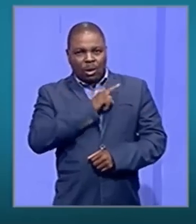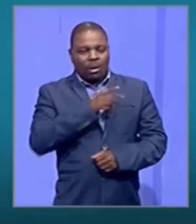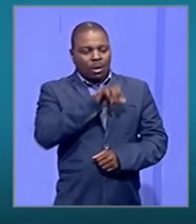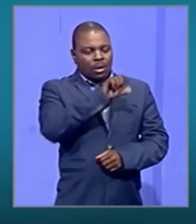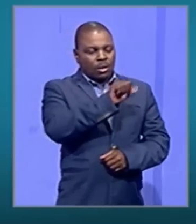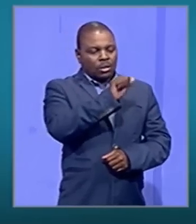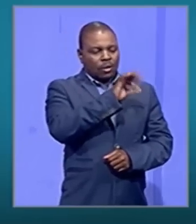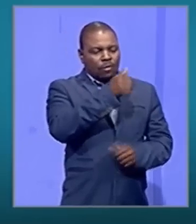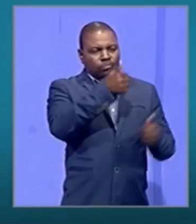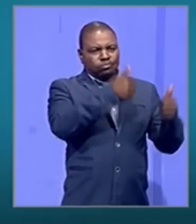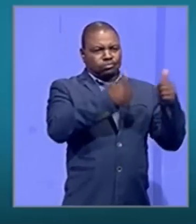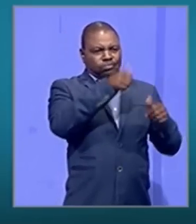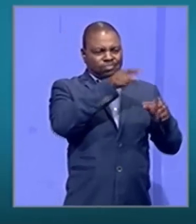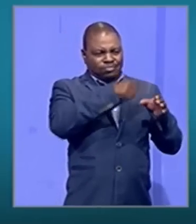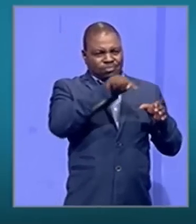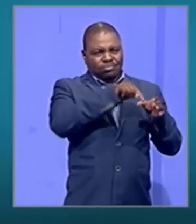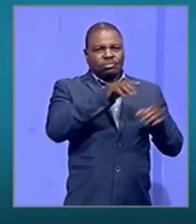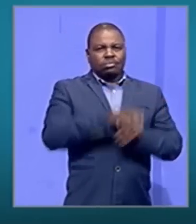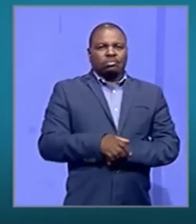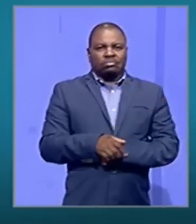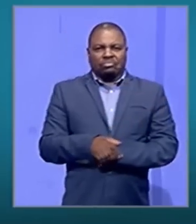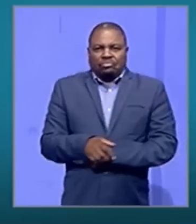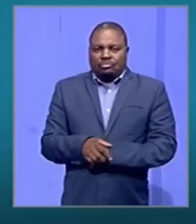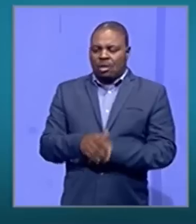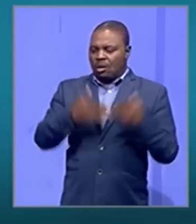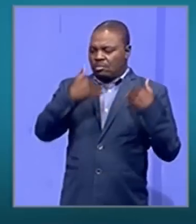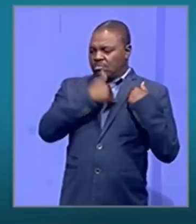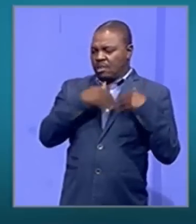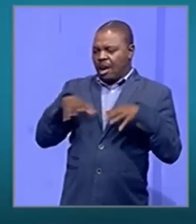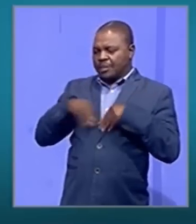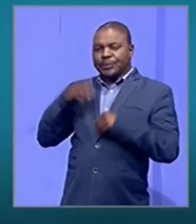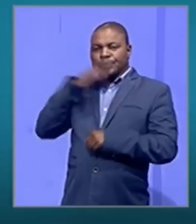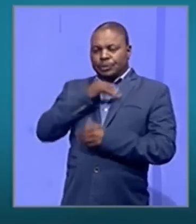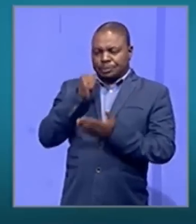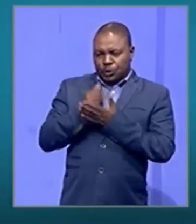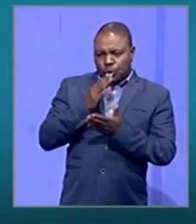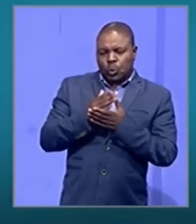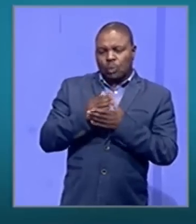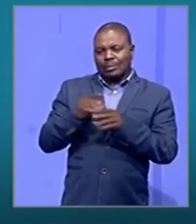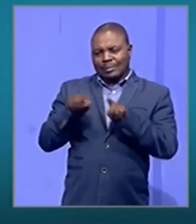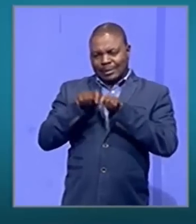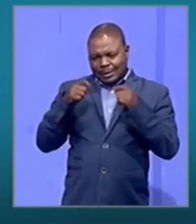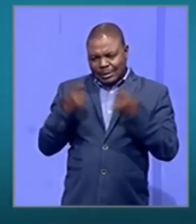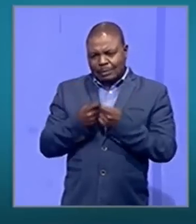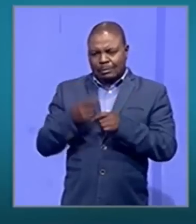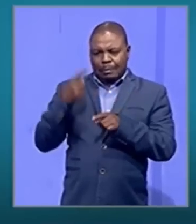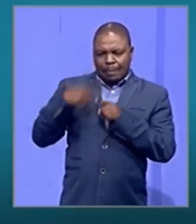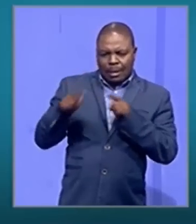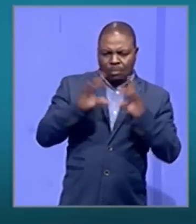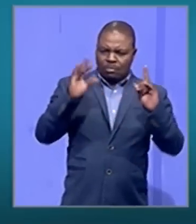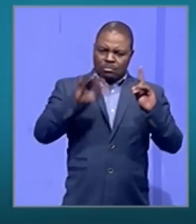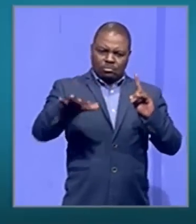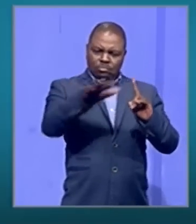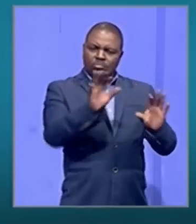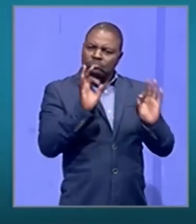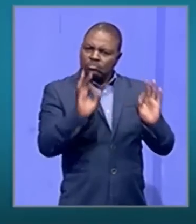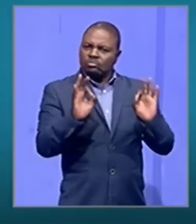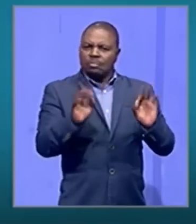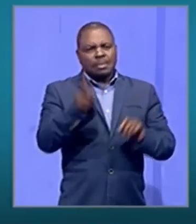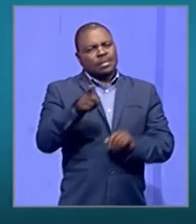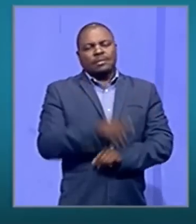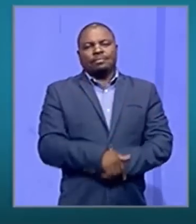ba SAFA ba sa tšee maikarabelo go netefatša gore dihlopha di bapalela mapatlelong ao a lego seemong